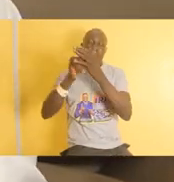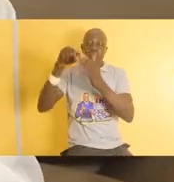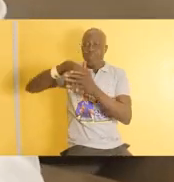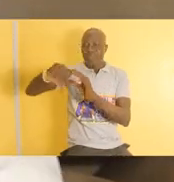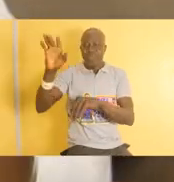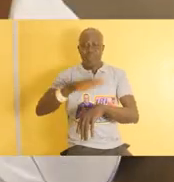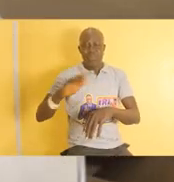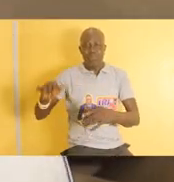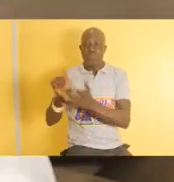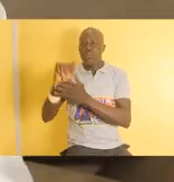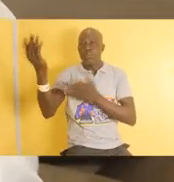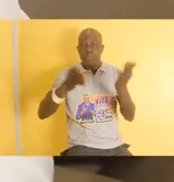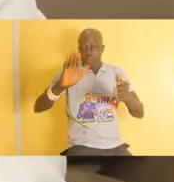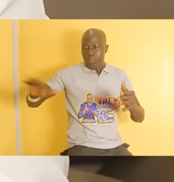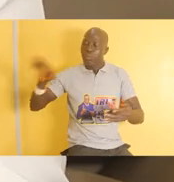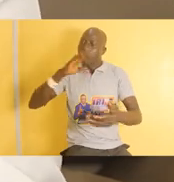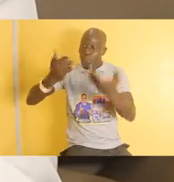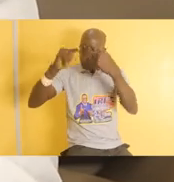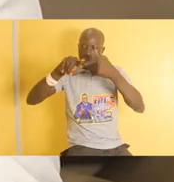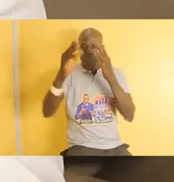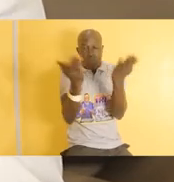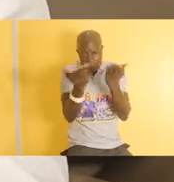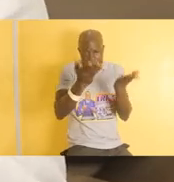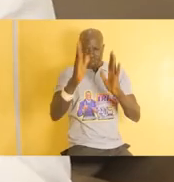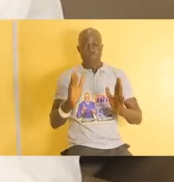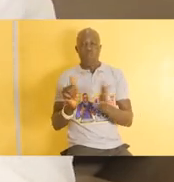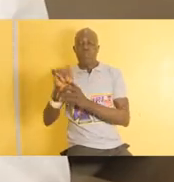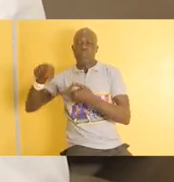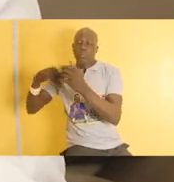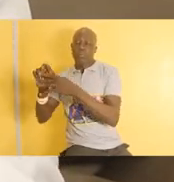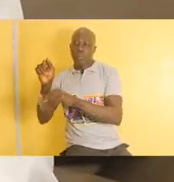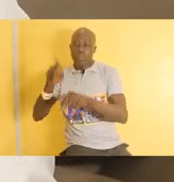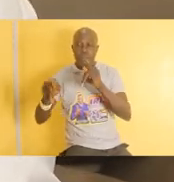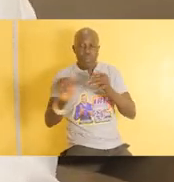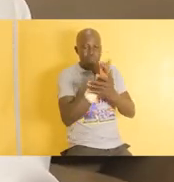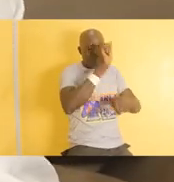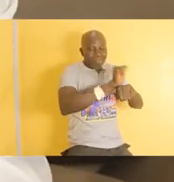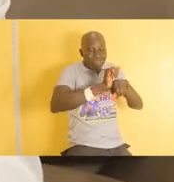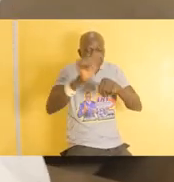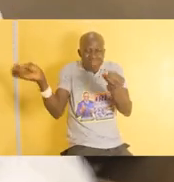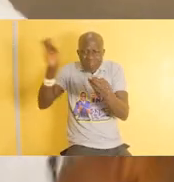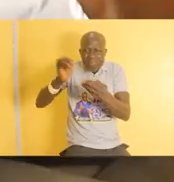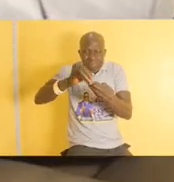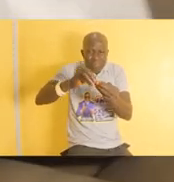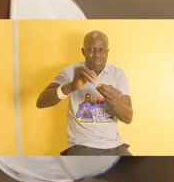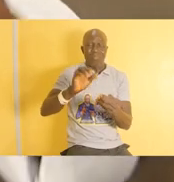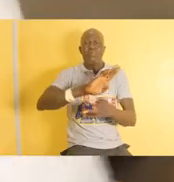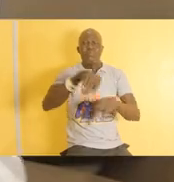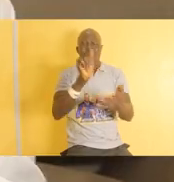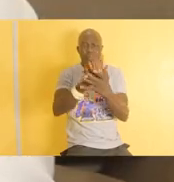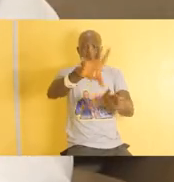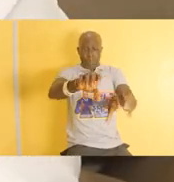their children. And woman what dear. And the children now became a slave. And one put himself up to his the taskmaster out to their task. And they took them